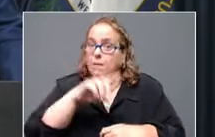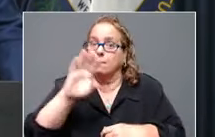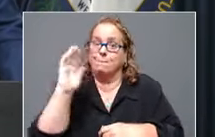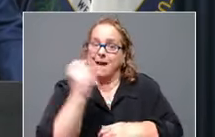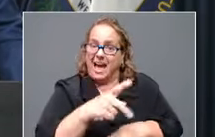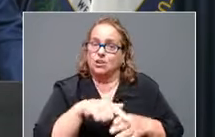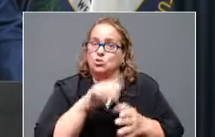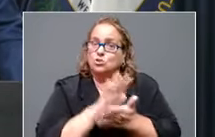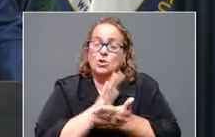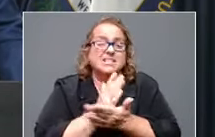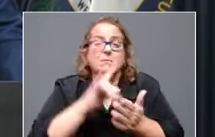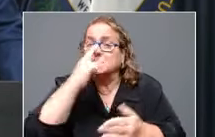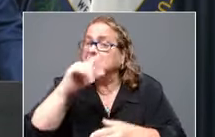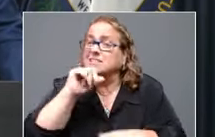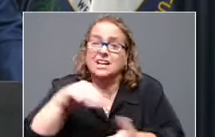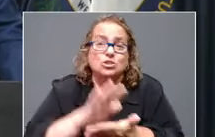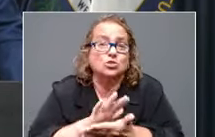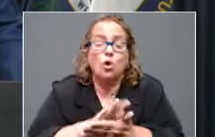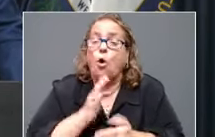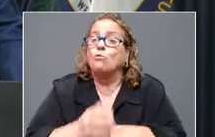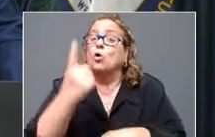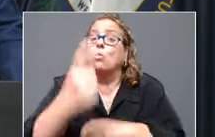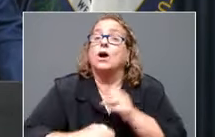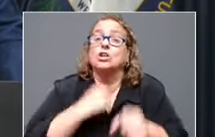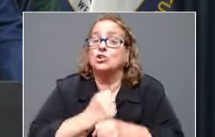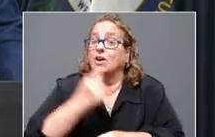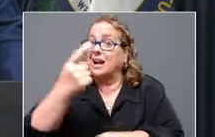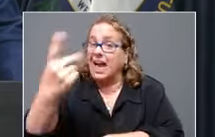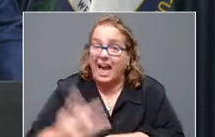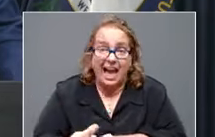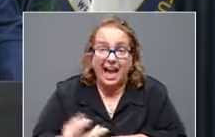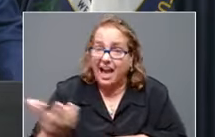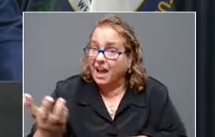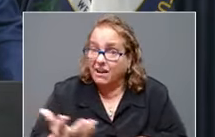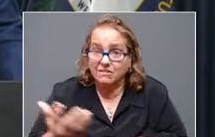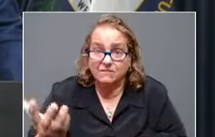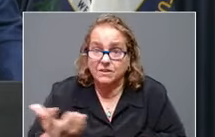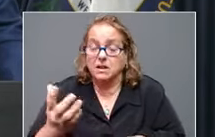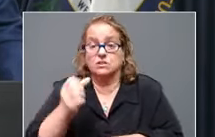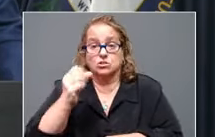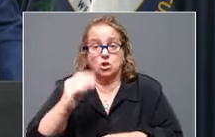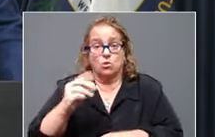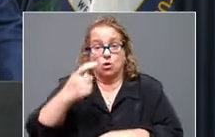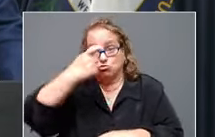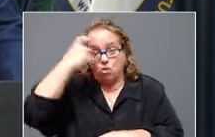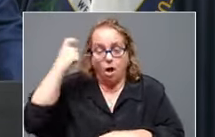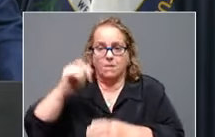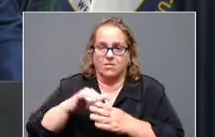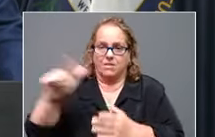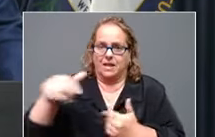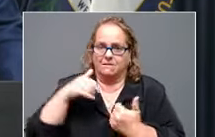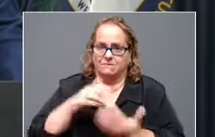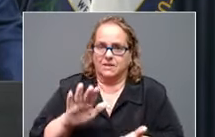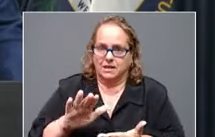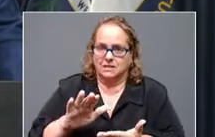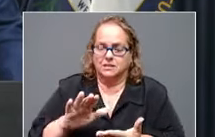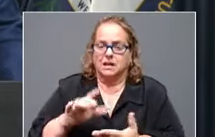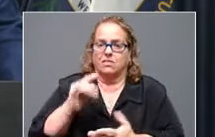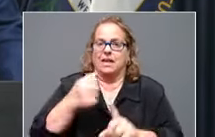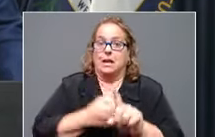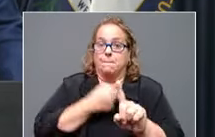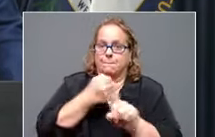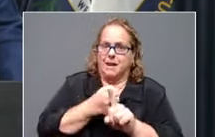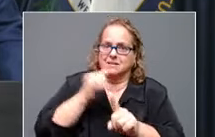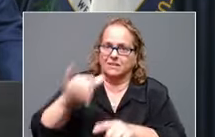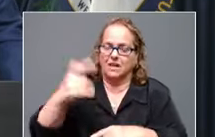to school and share that relationship building opportunity, bring them back